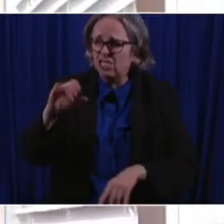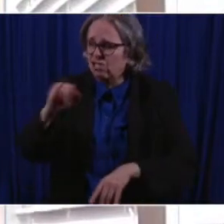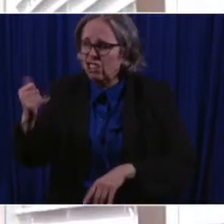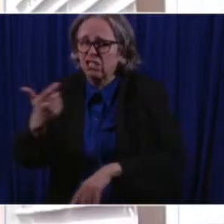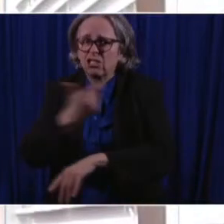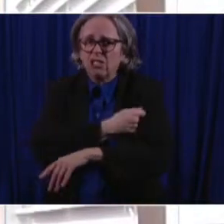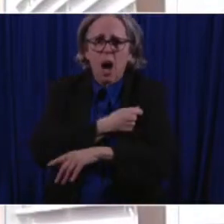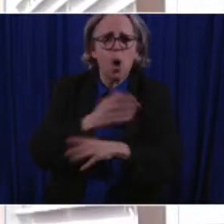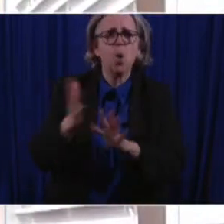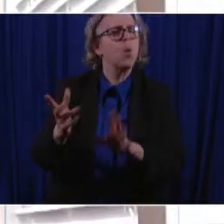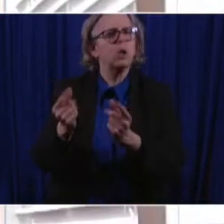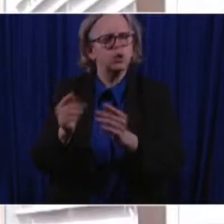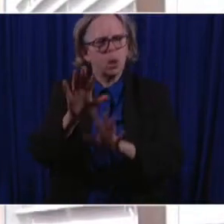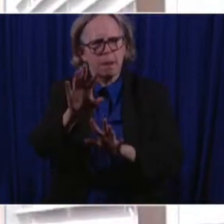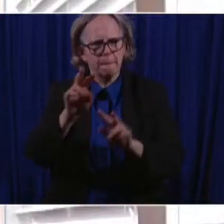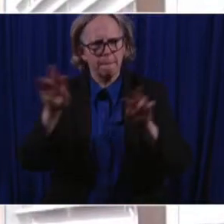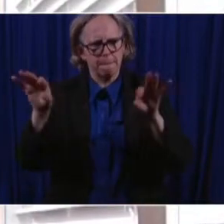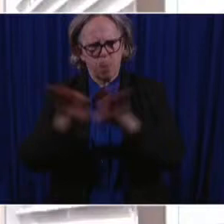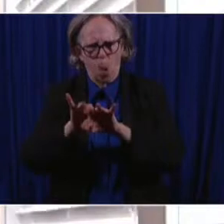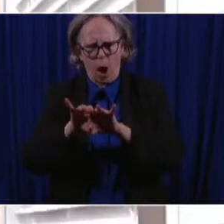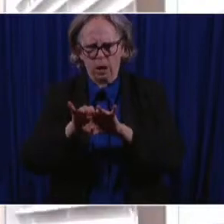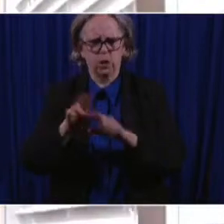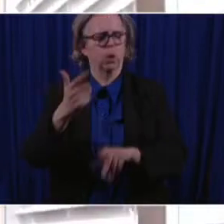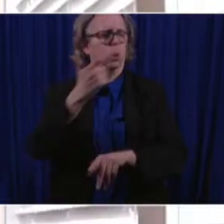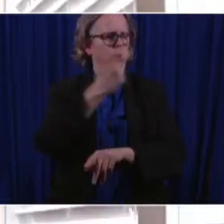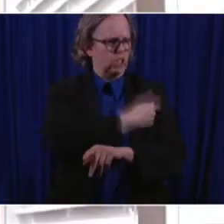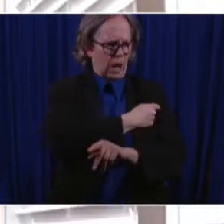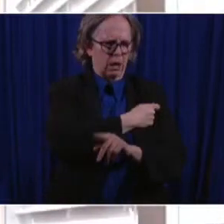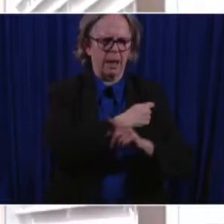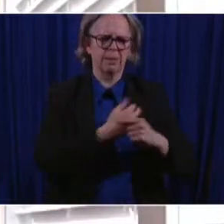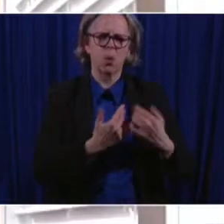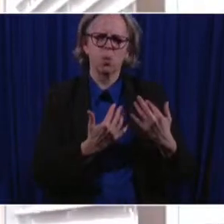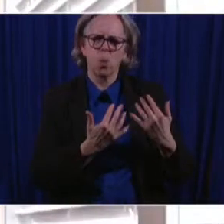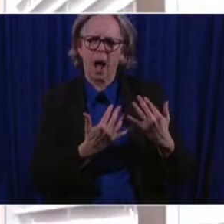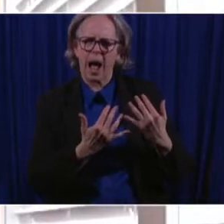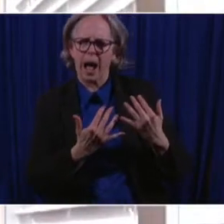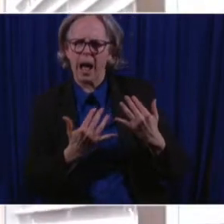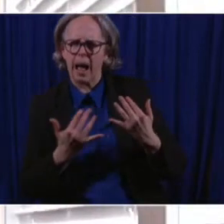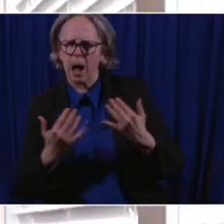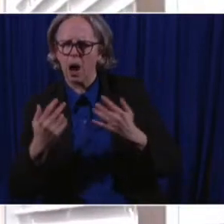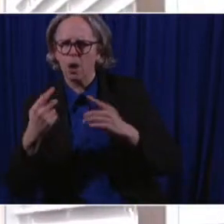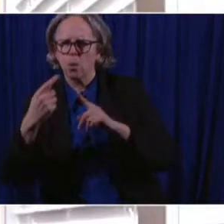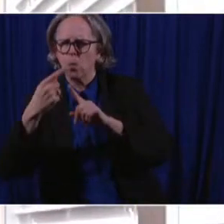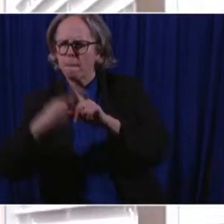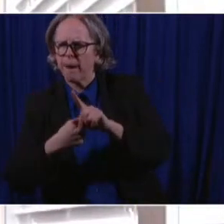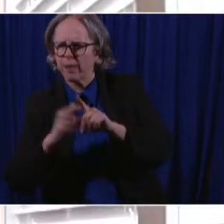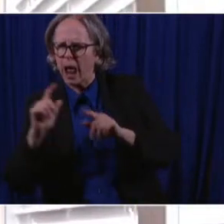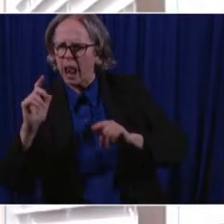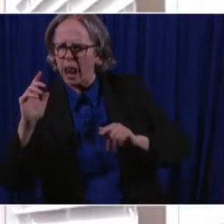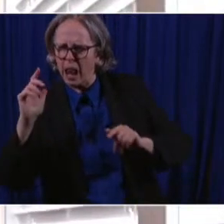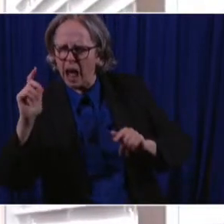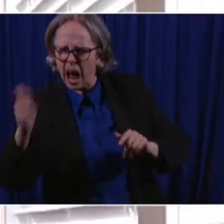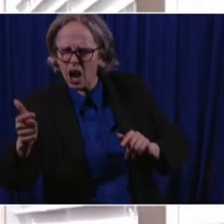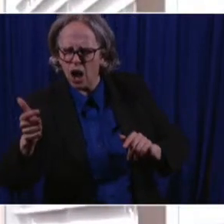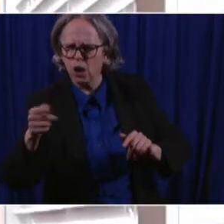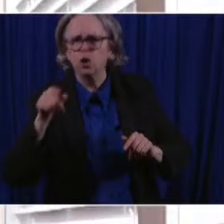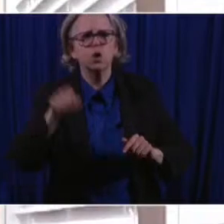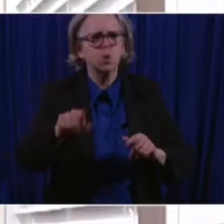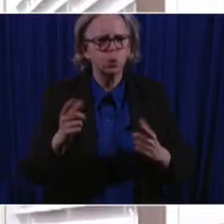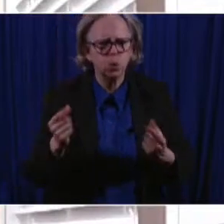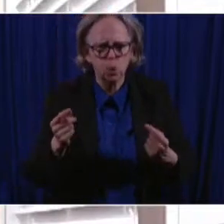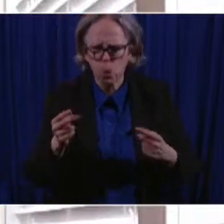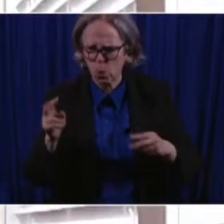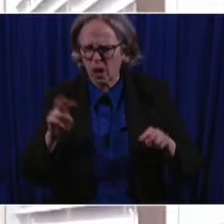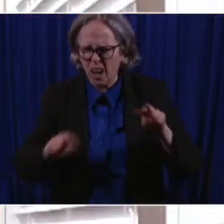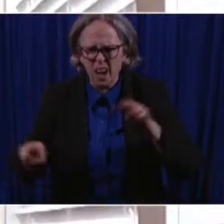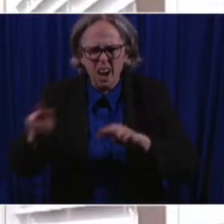month out from having received the vaccine, a person's risk of developing this condition is extremely low.